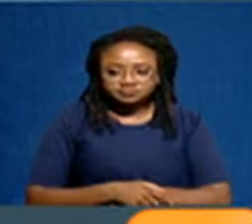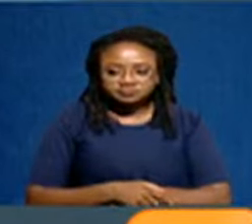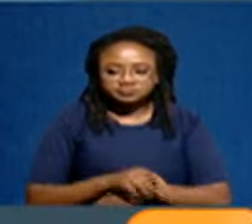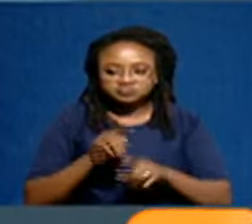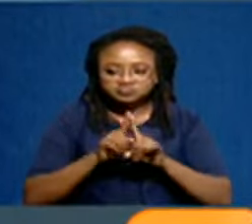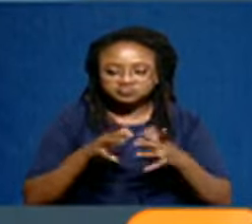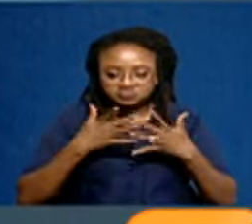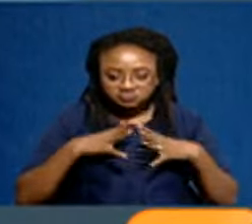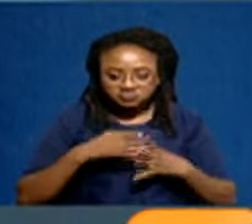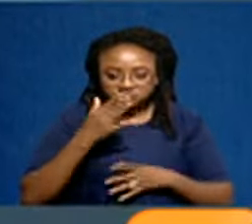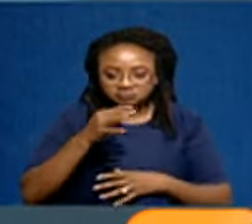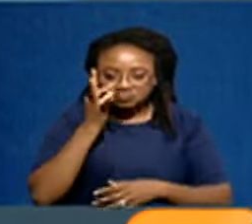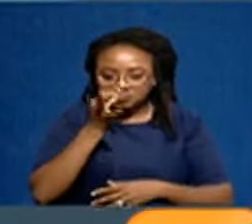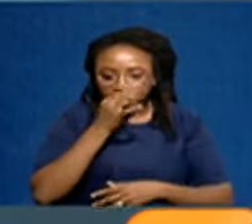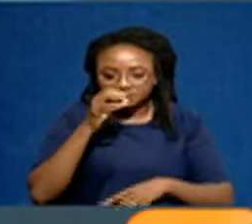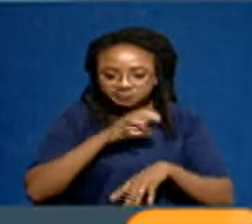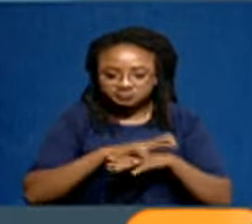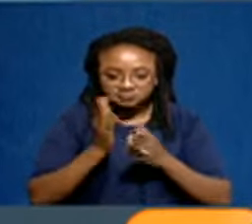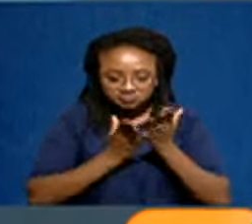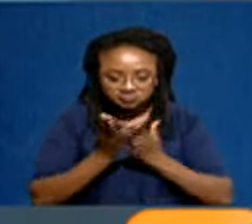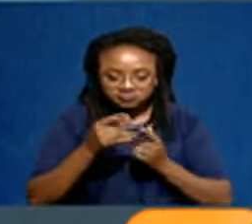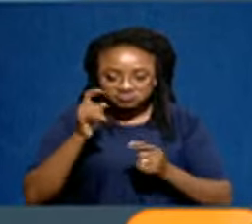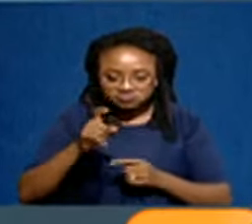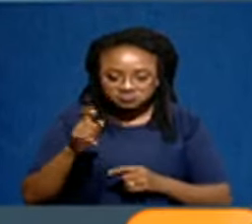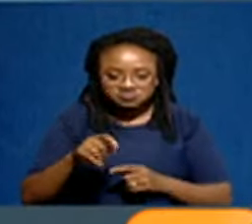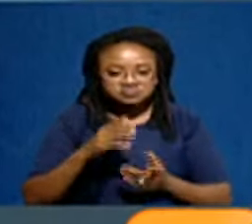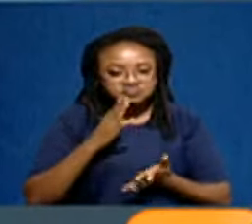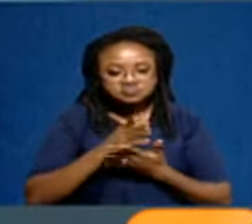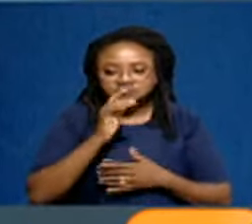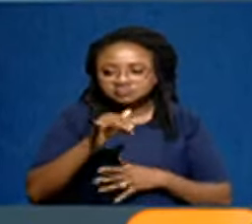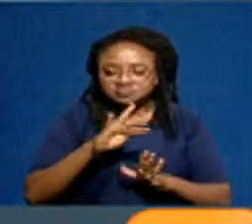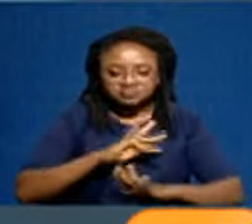of Nyeri get service, That is what is of critical